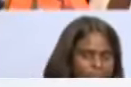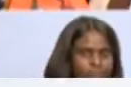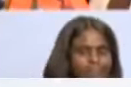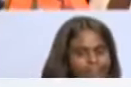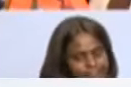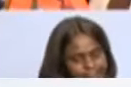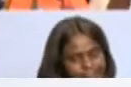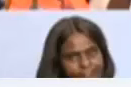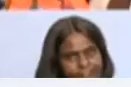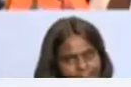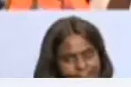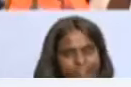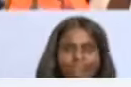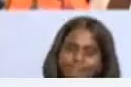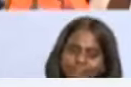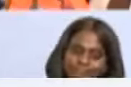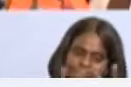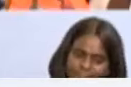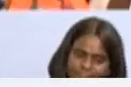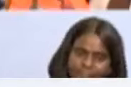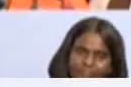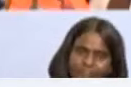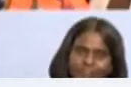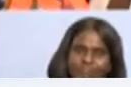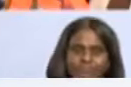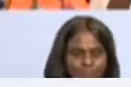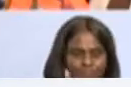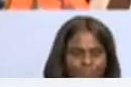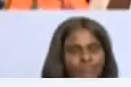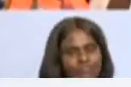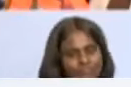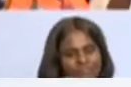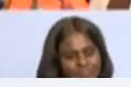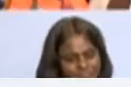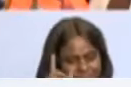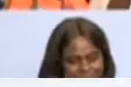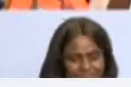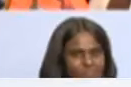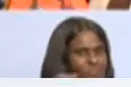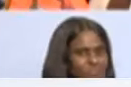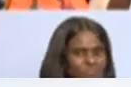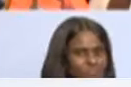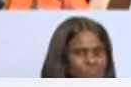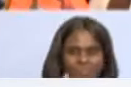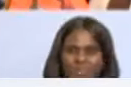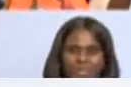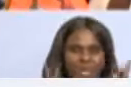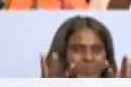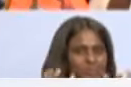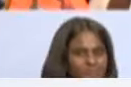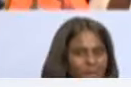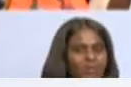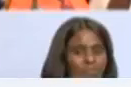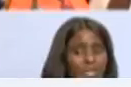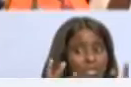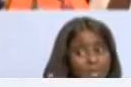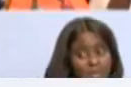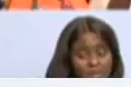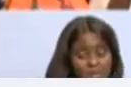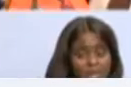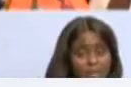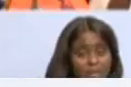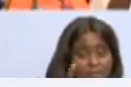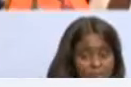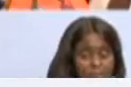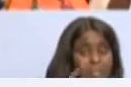resilience, research, all of this we may have not done without a drought. But the drought has given us a flip